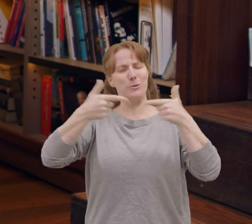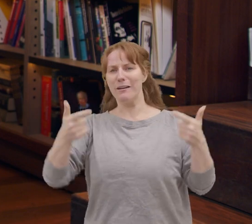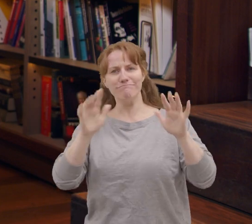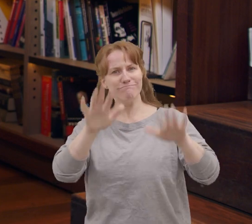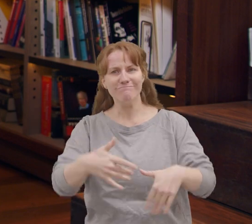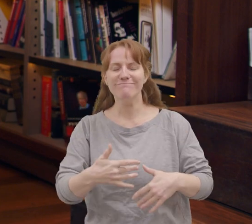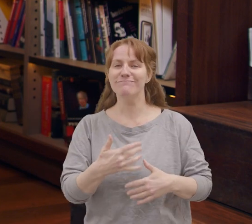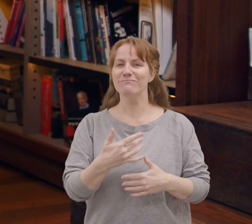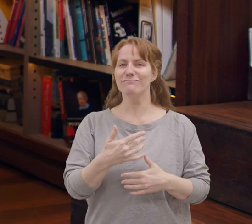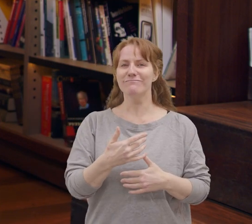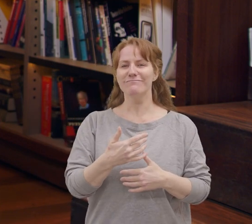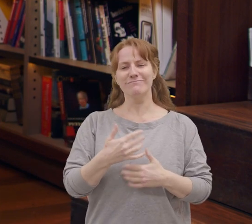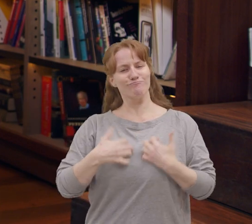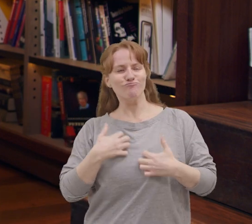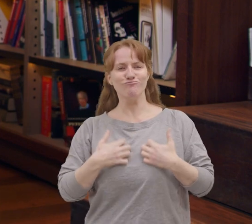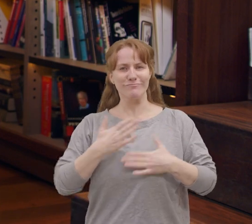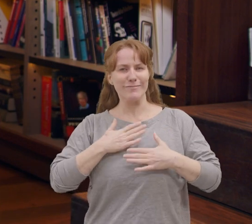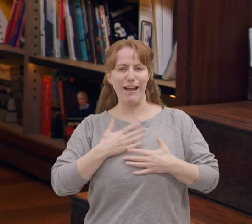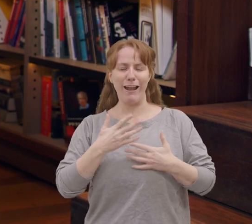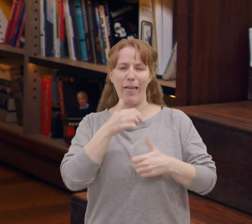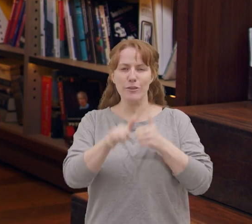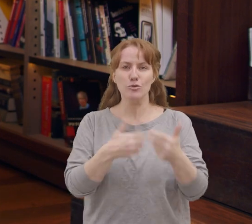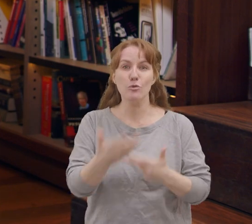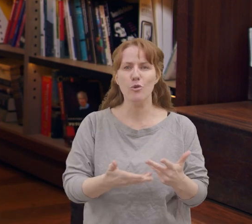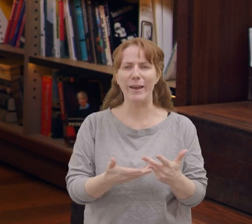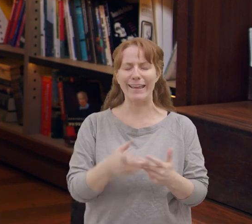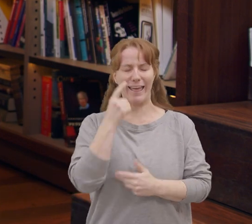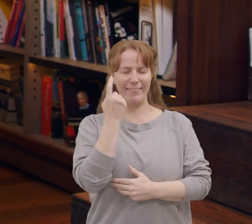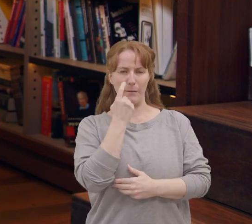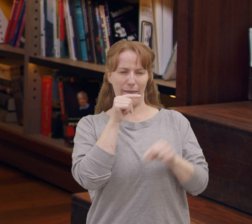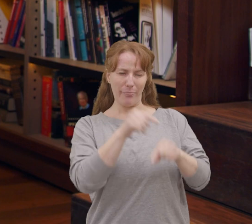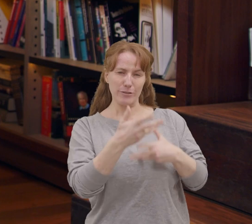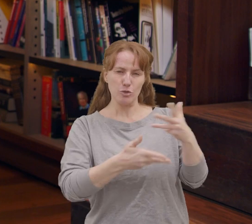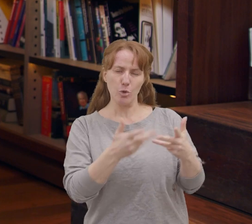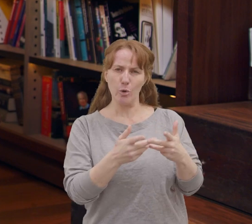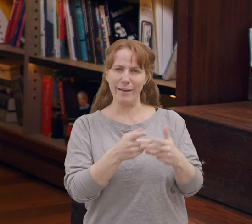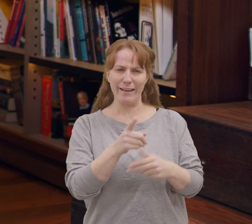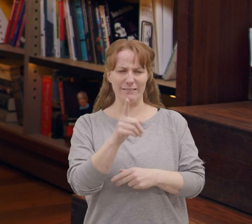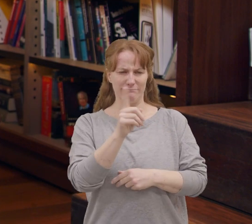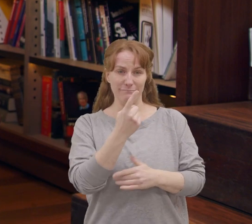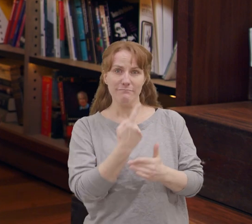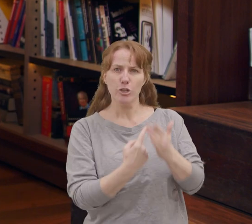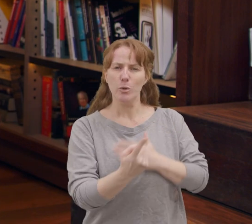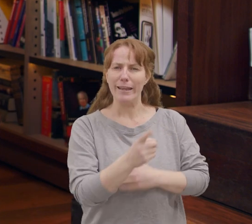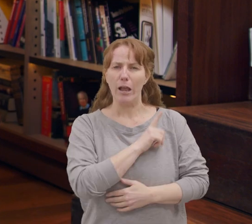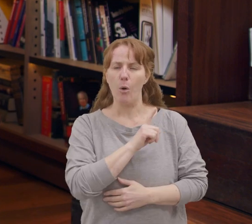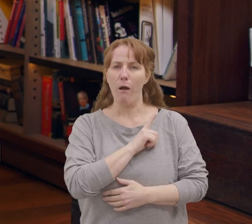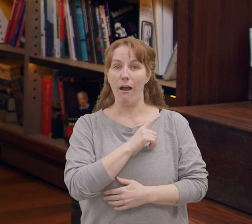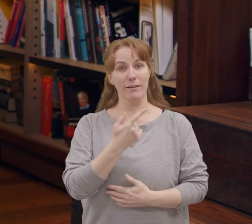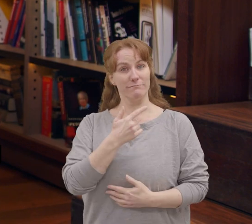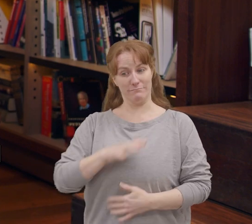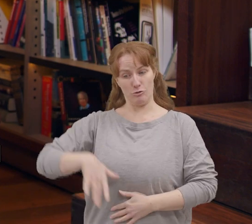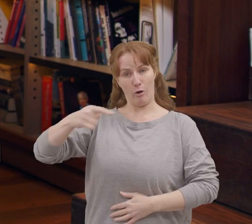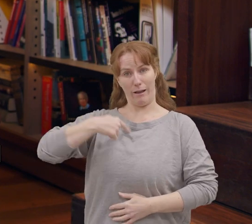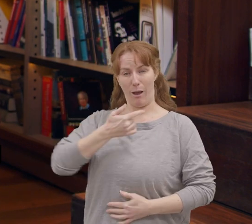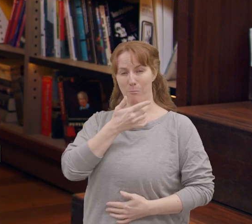own favorite story. And what about it was unique? For example, one of my favorite films growing up was Like Mike, and it was essentially